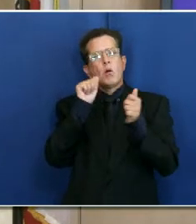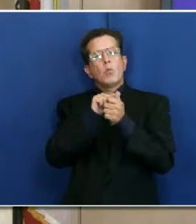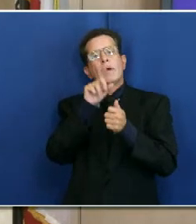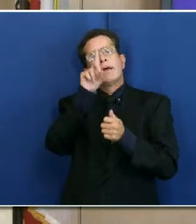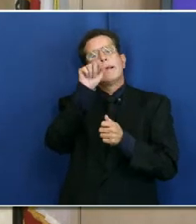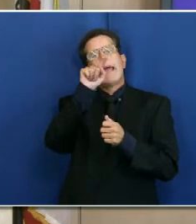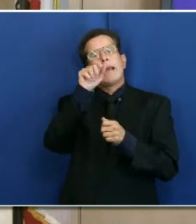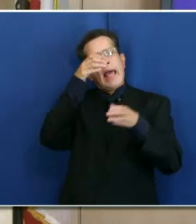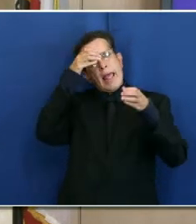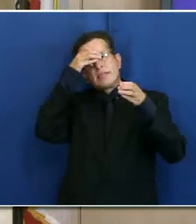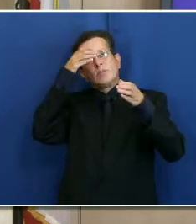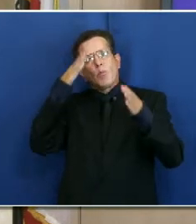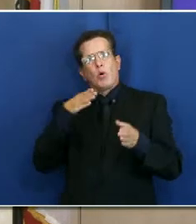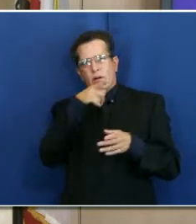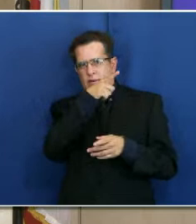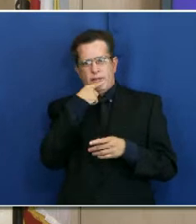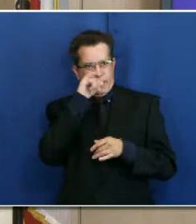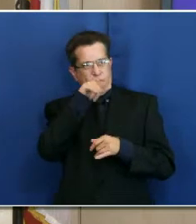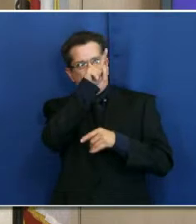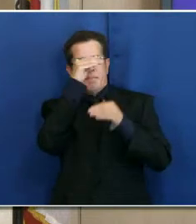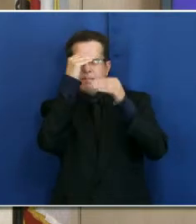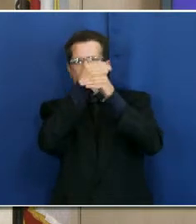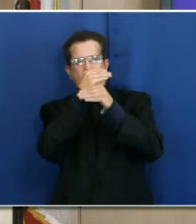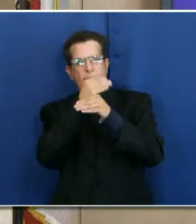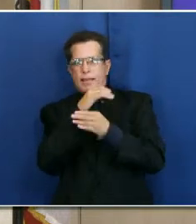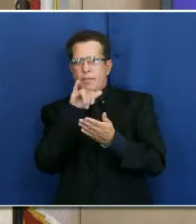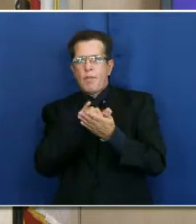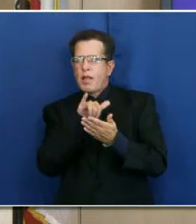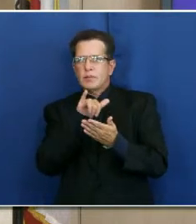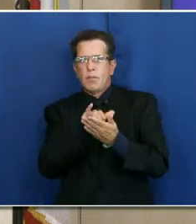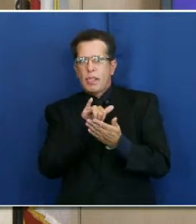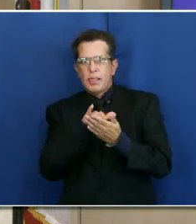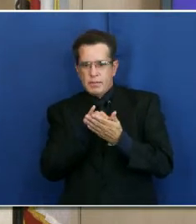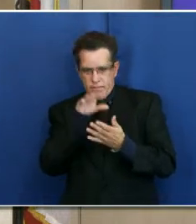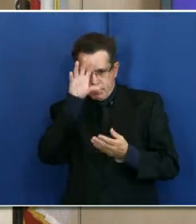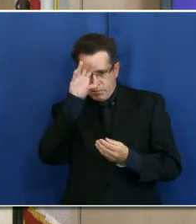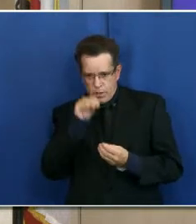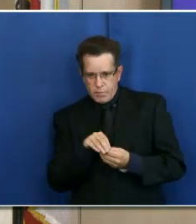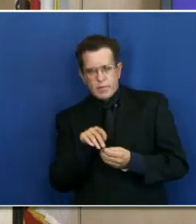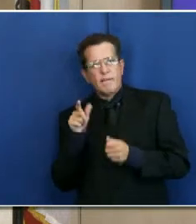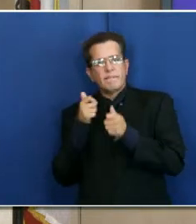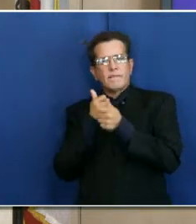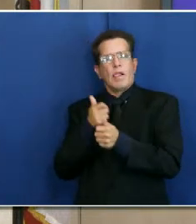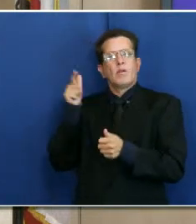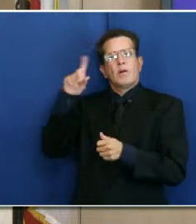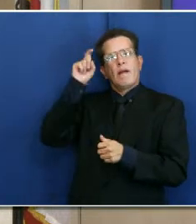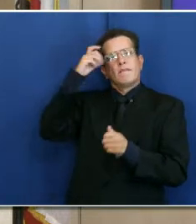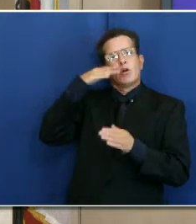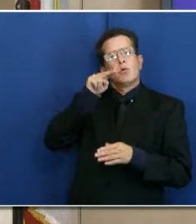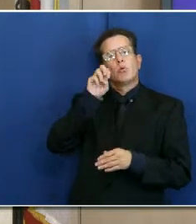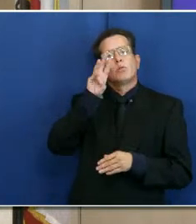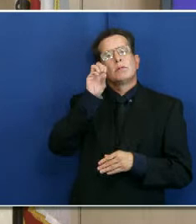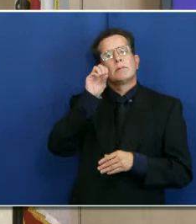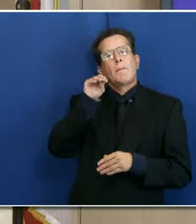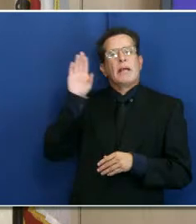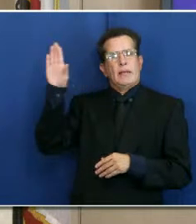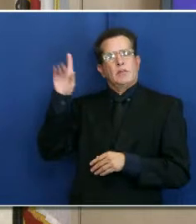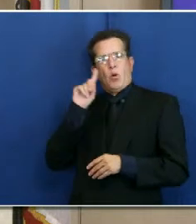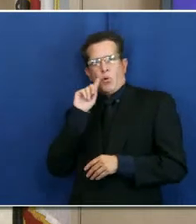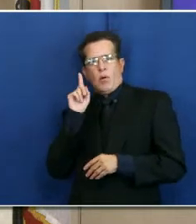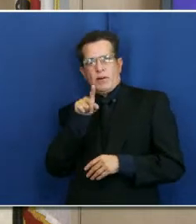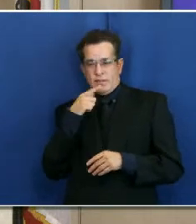that found it is mathematically impossible to get to the lowest setting on Newsom's new guidelines. He said